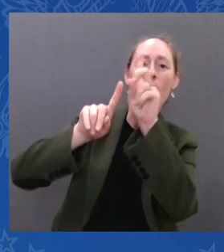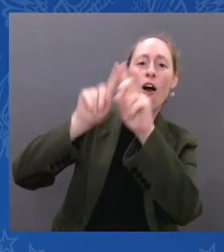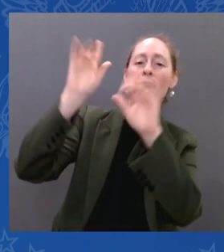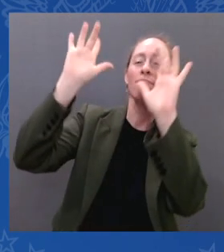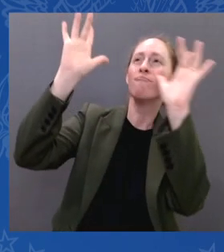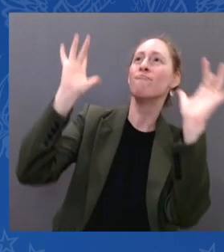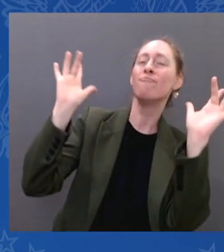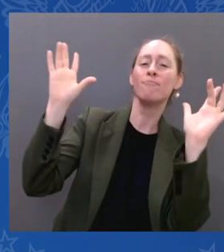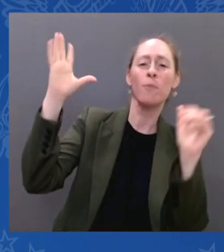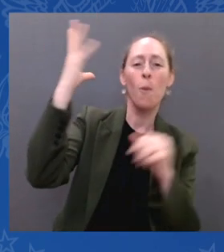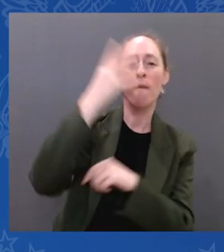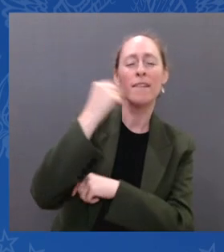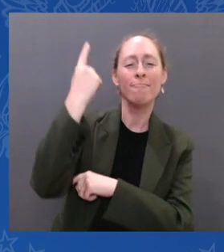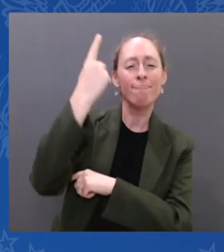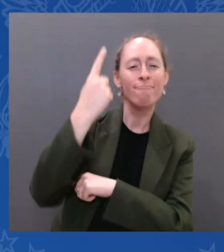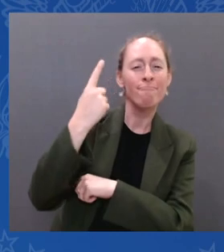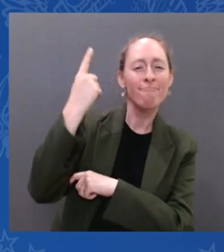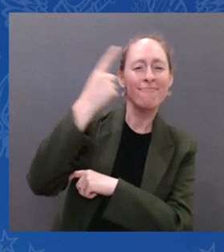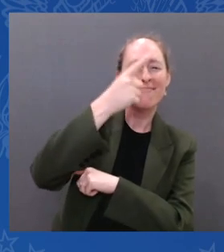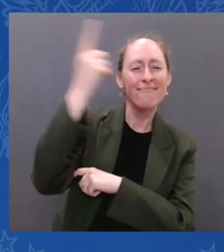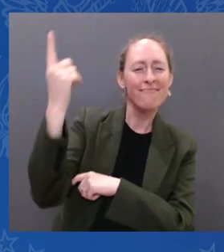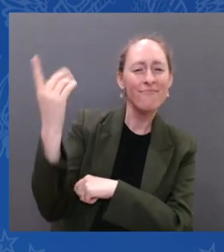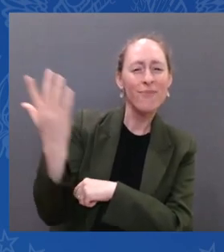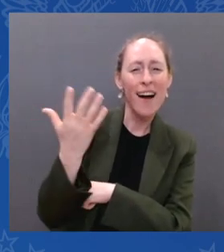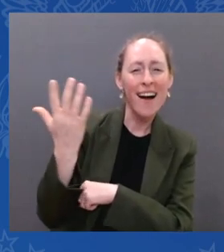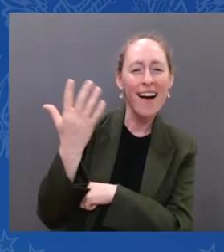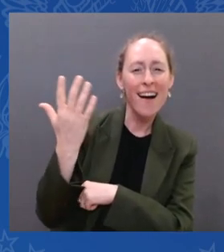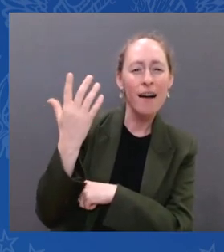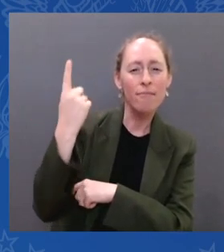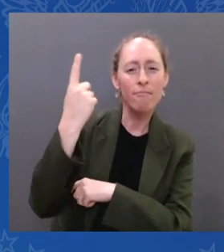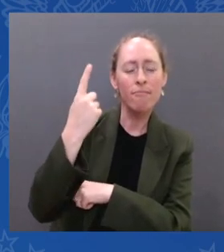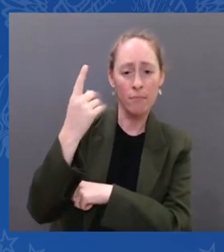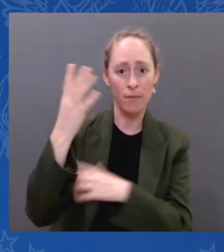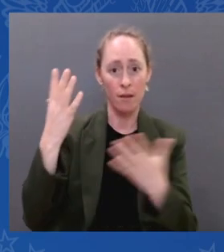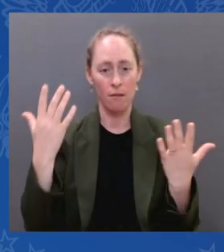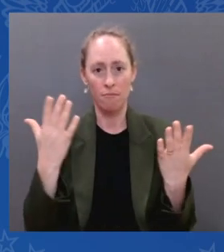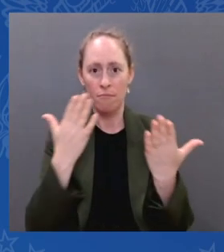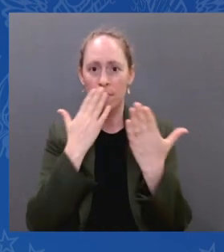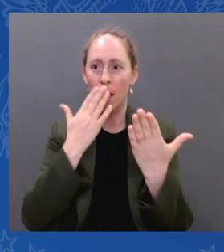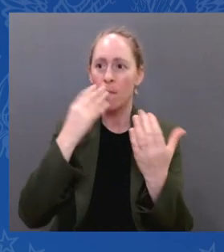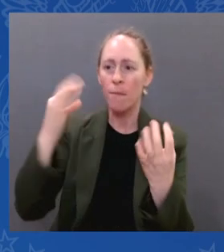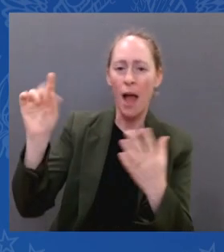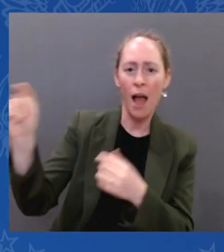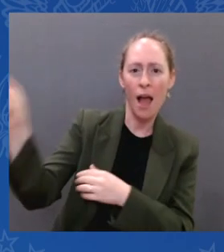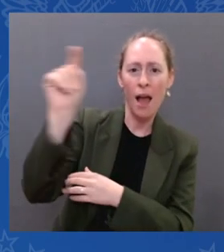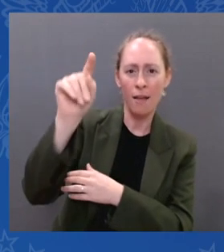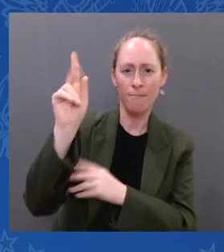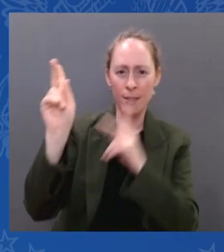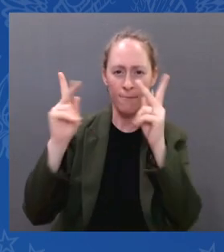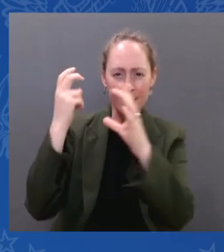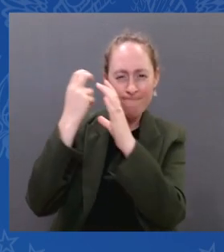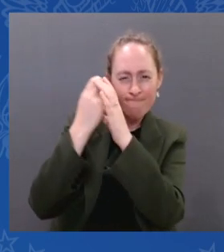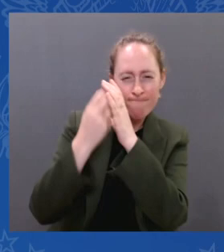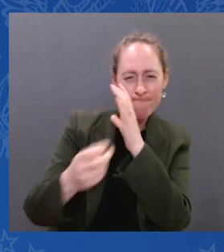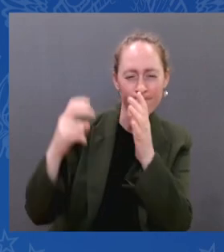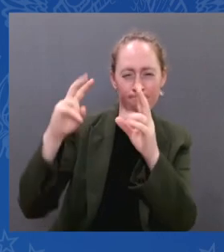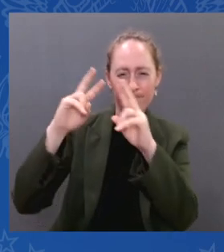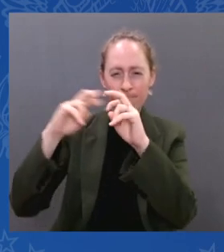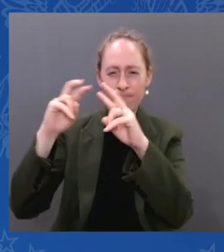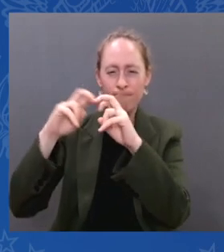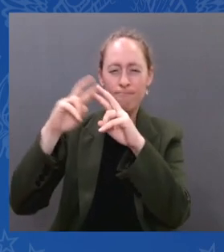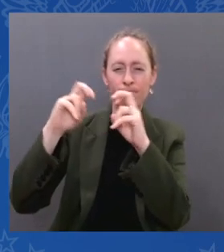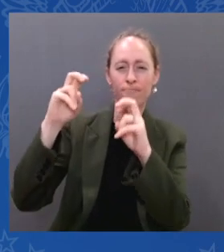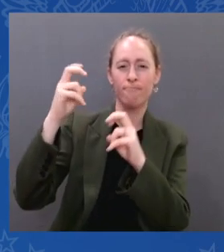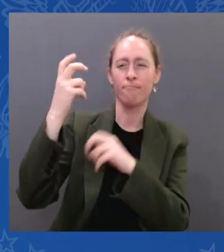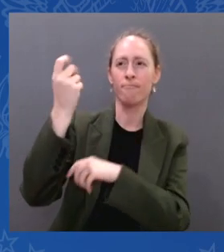engineering and on scientific marvels, we can look to the sky with new understanding. When NASA launched the